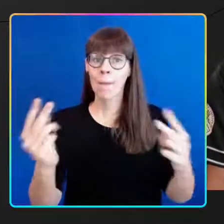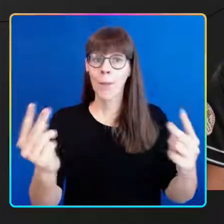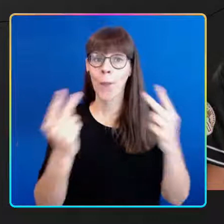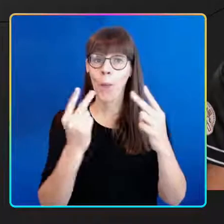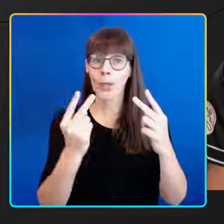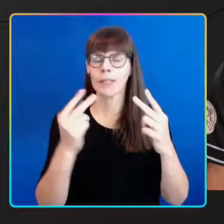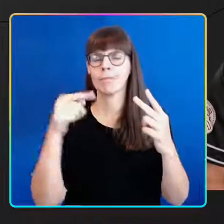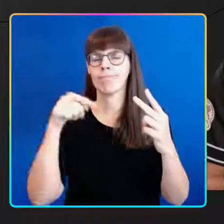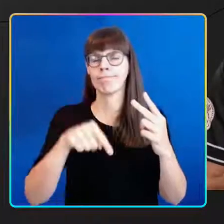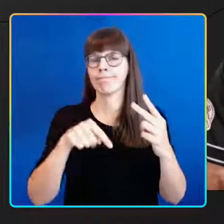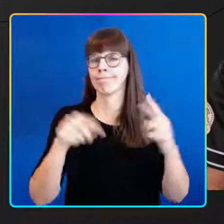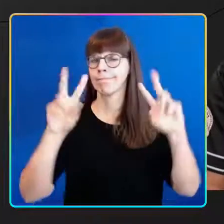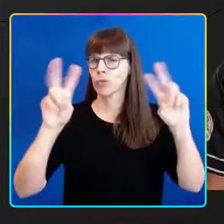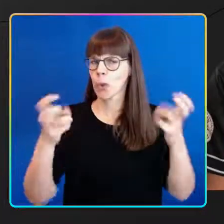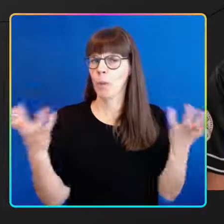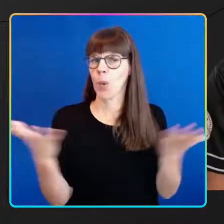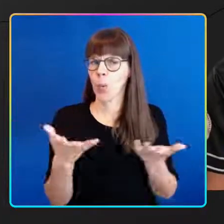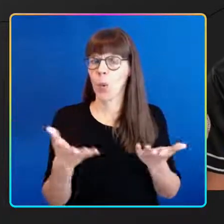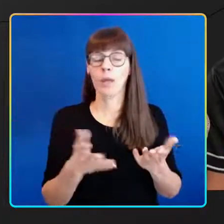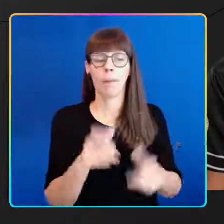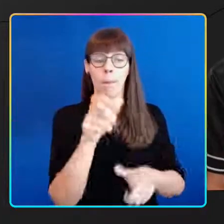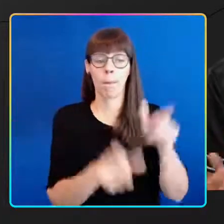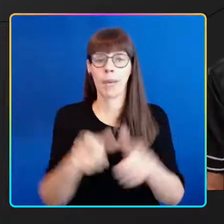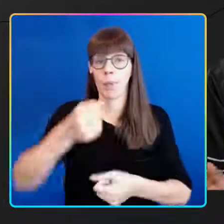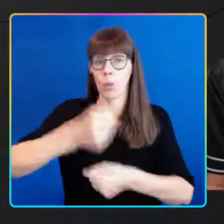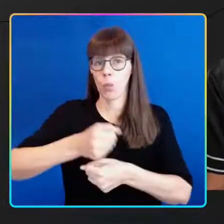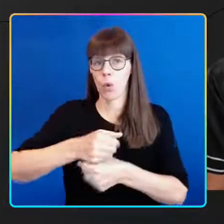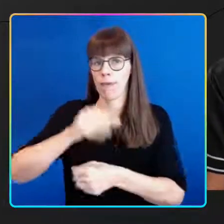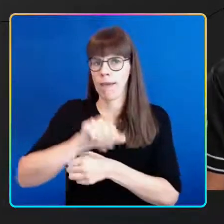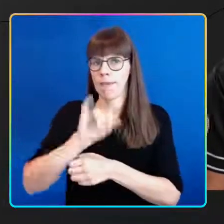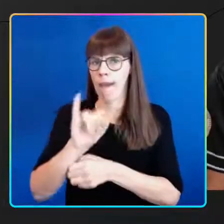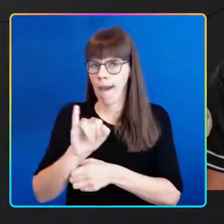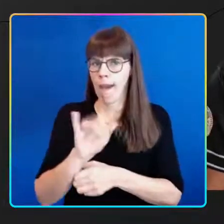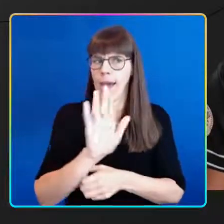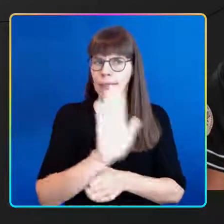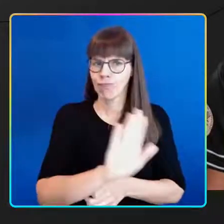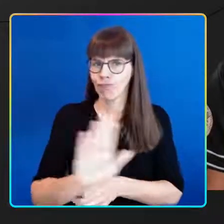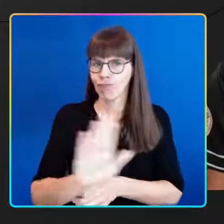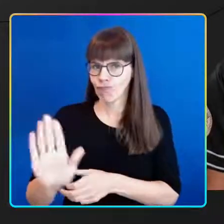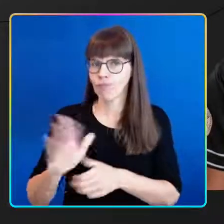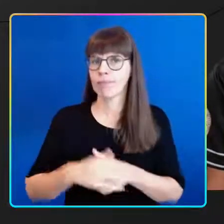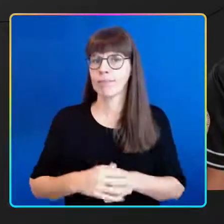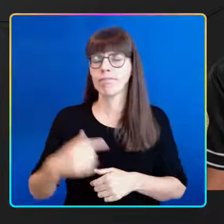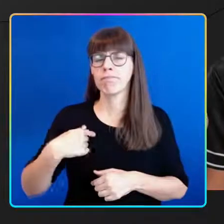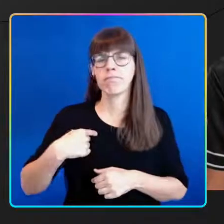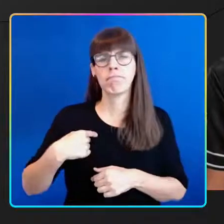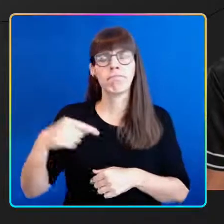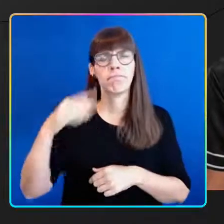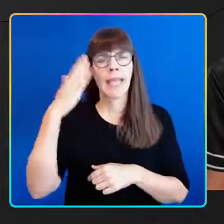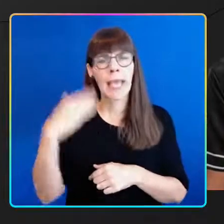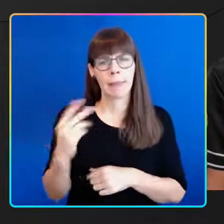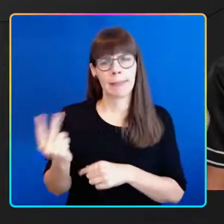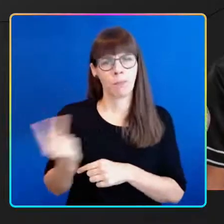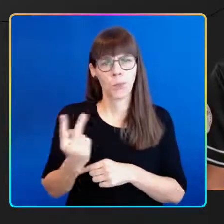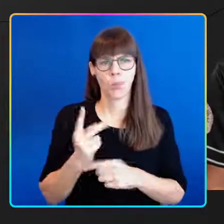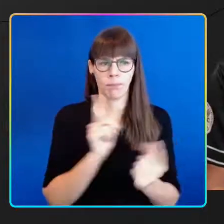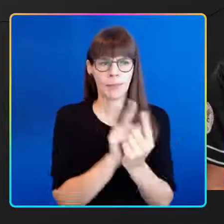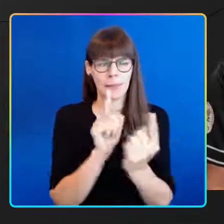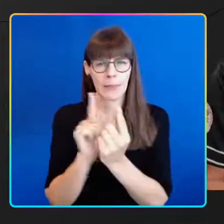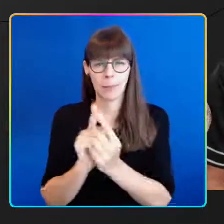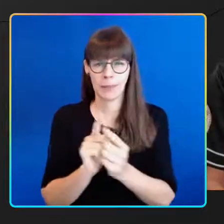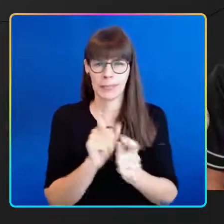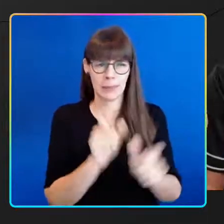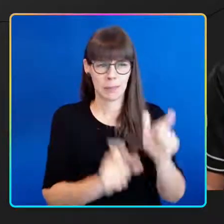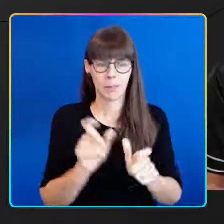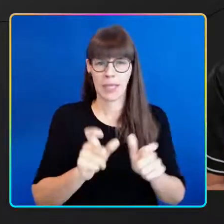about the story from the people behind AI. Because Amy and me in our jobs, we meet so many people from around the globe, and we realize